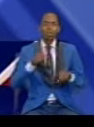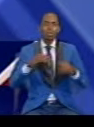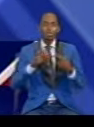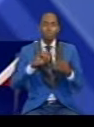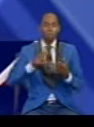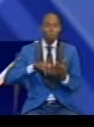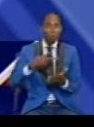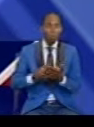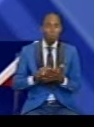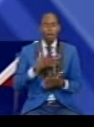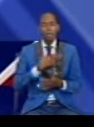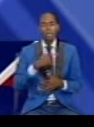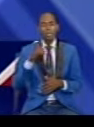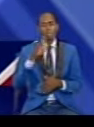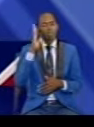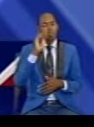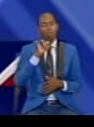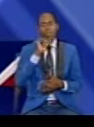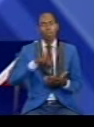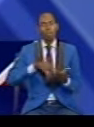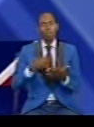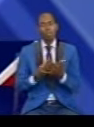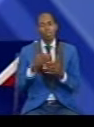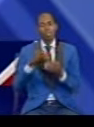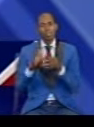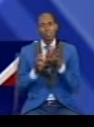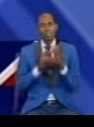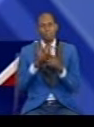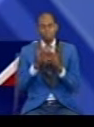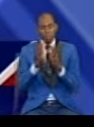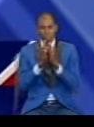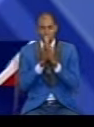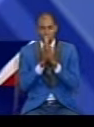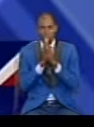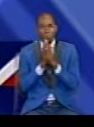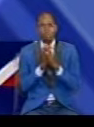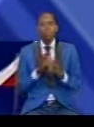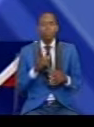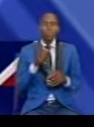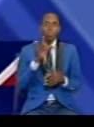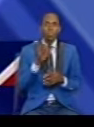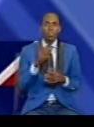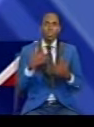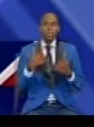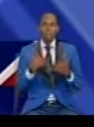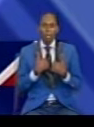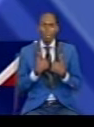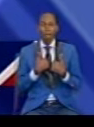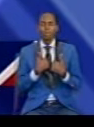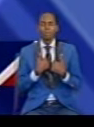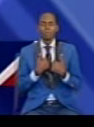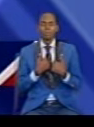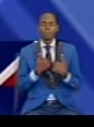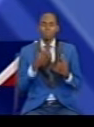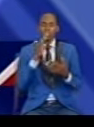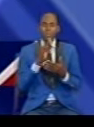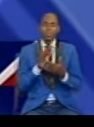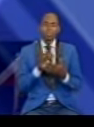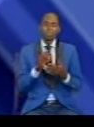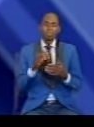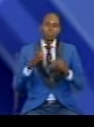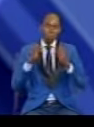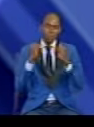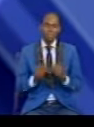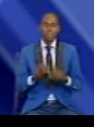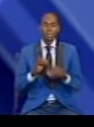will not fall in the name of Jesus. You have started in the spirit by the power that is in the name of Jesus. You will not